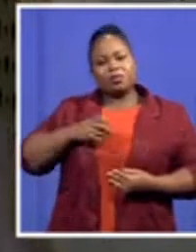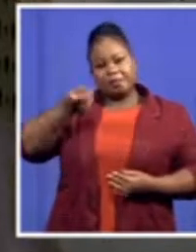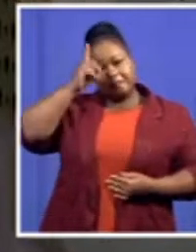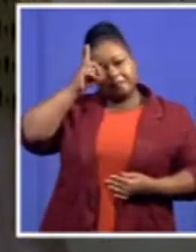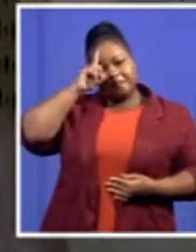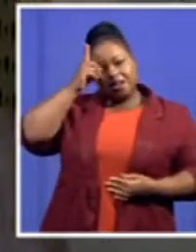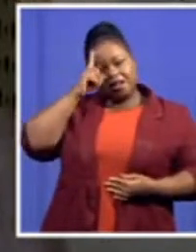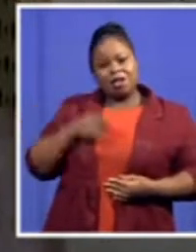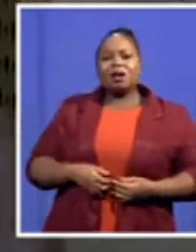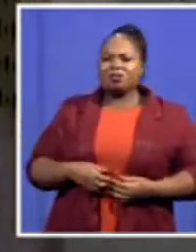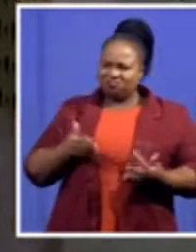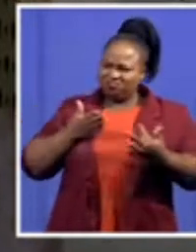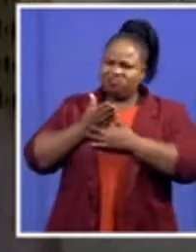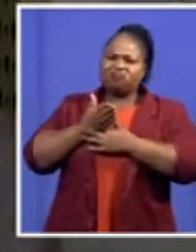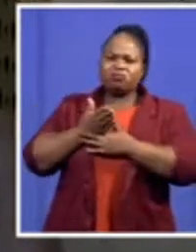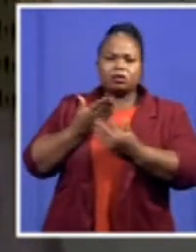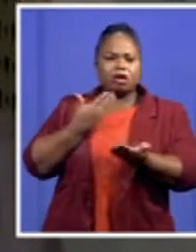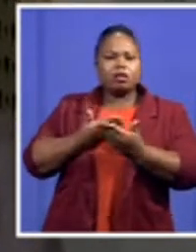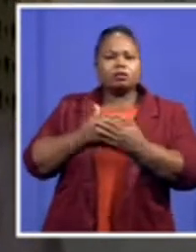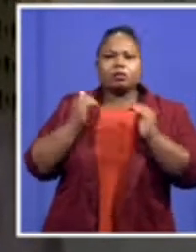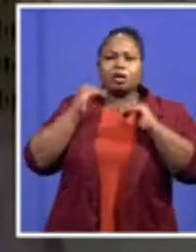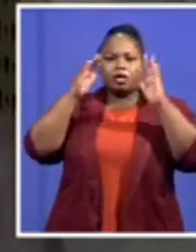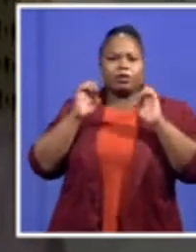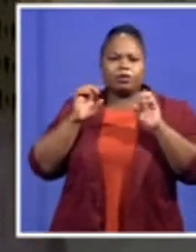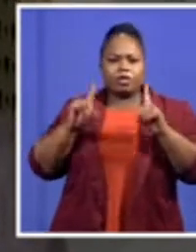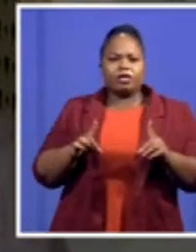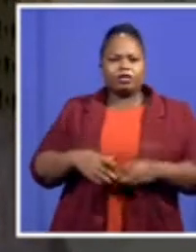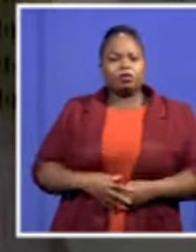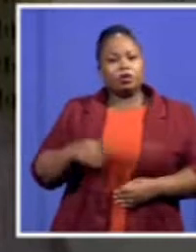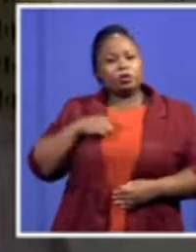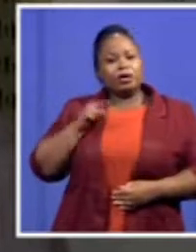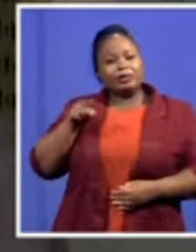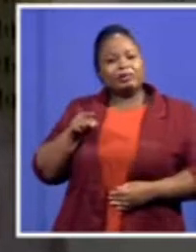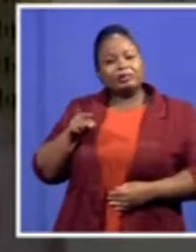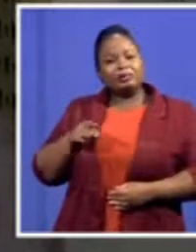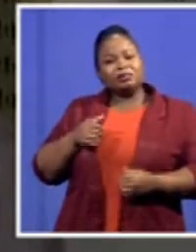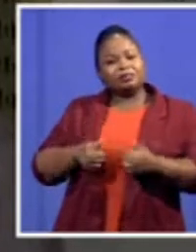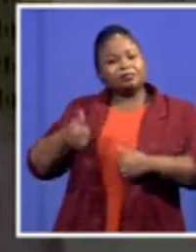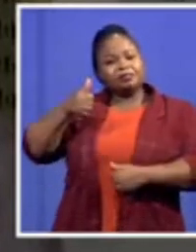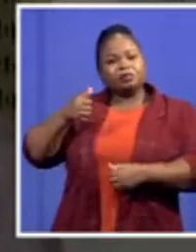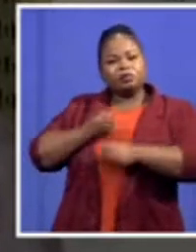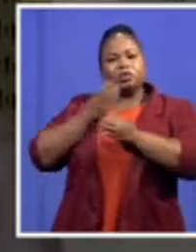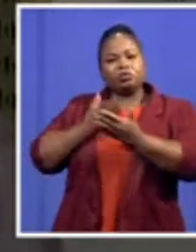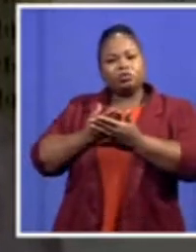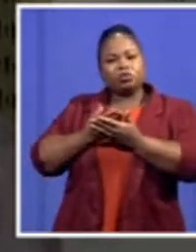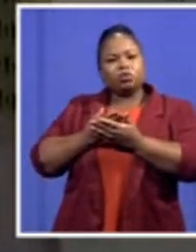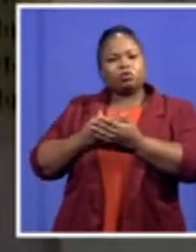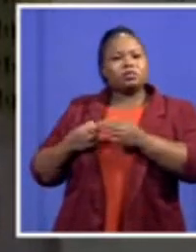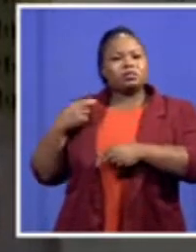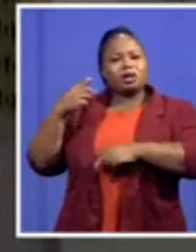higher education, which remains one of the foremost channels to break the cycle of